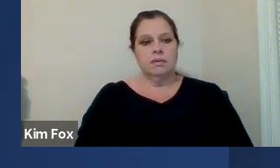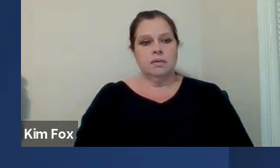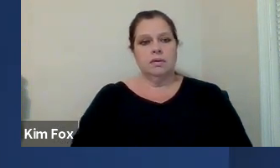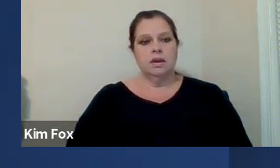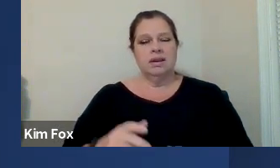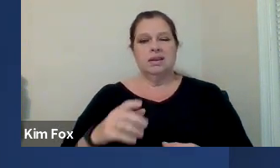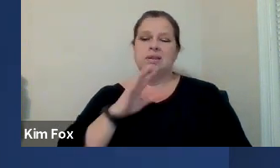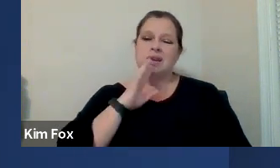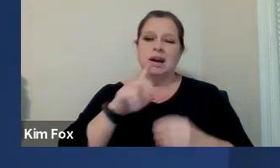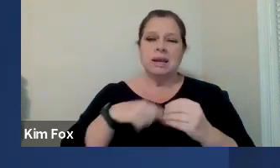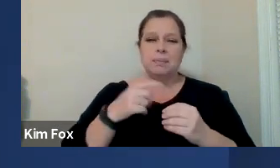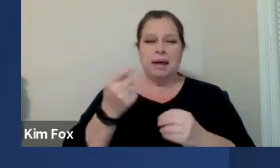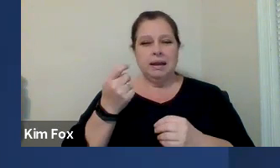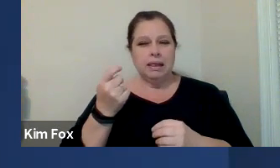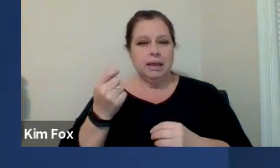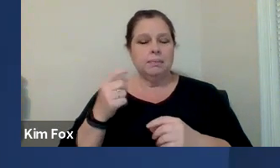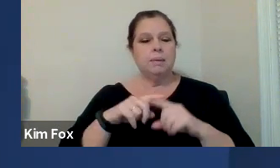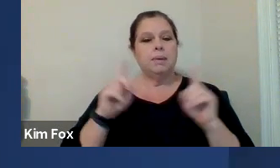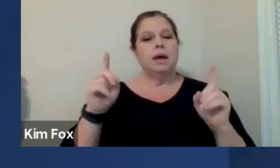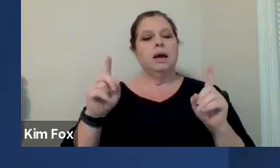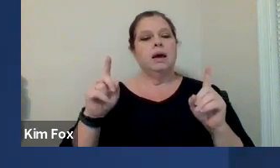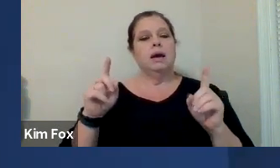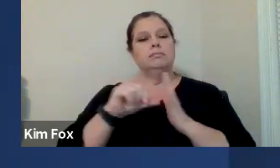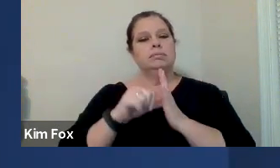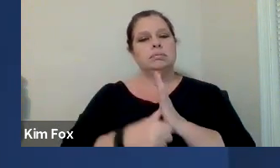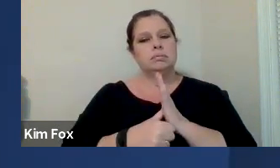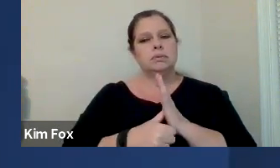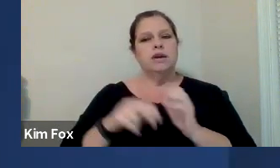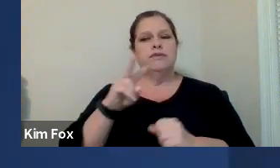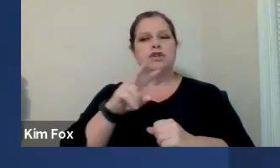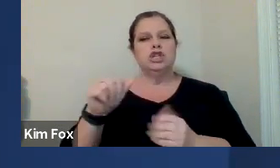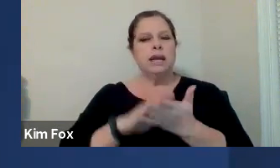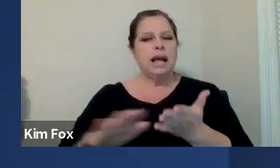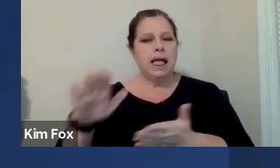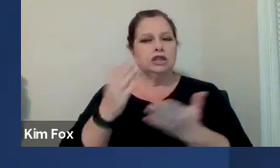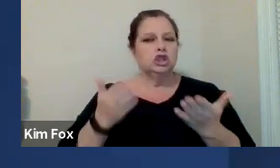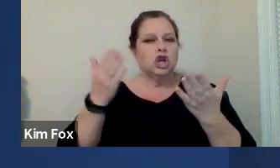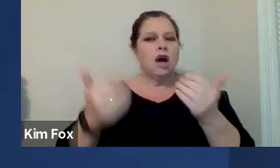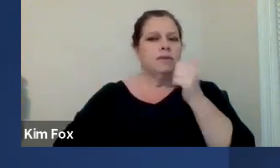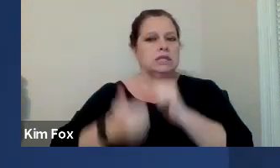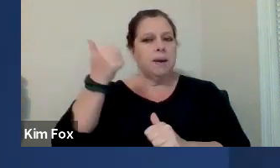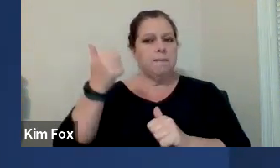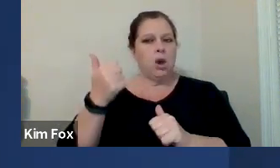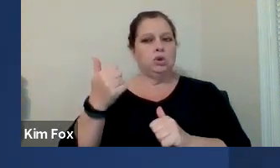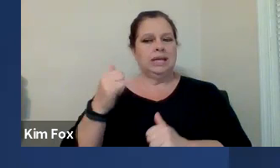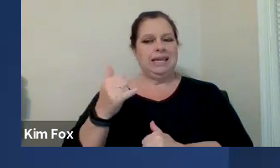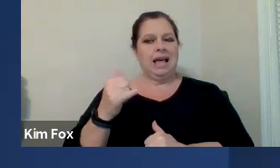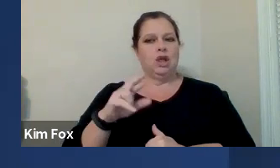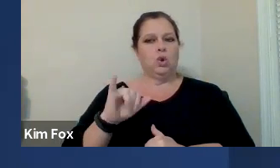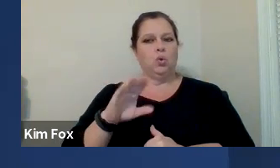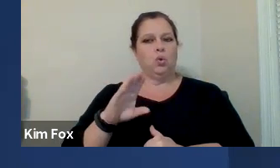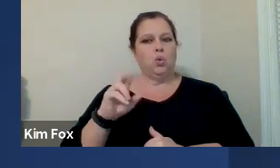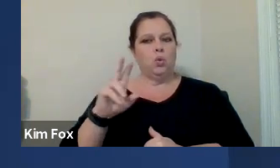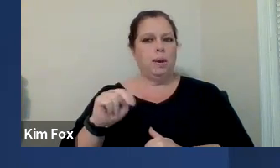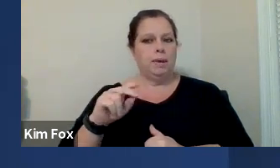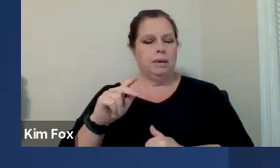but maybe you could just reiterate the information. Which Virginia colleges offer the most robust yellow ribbon program?